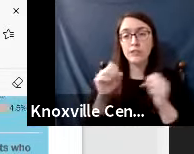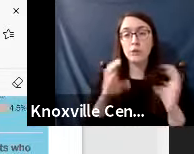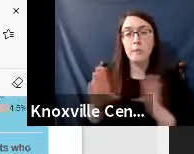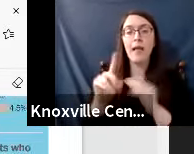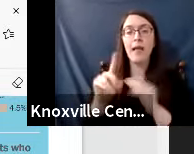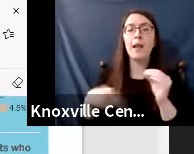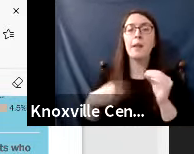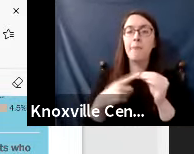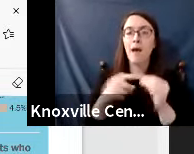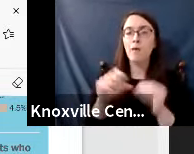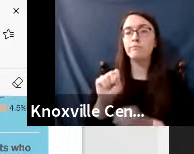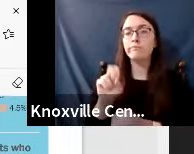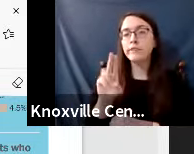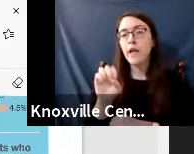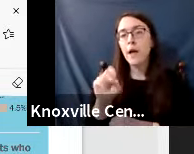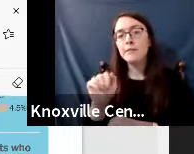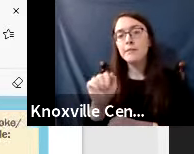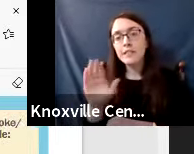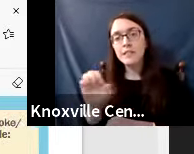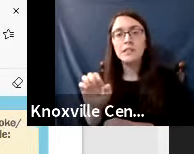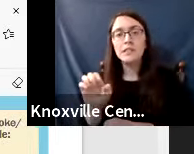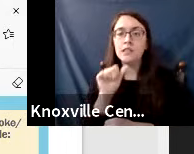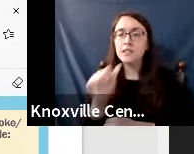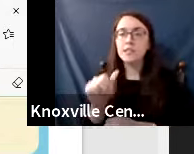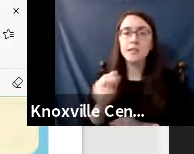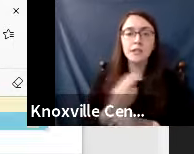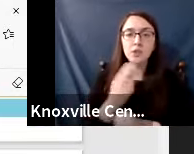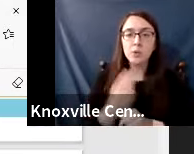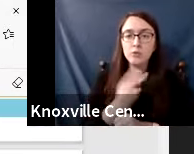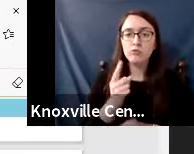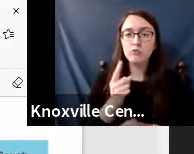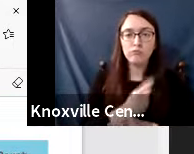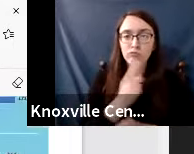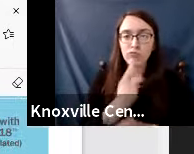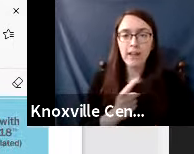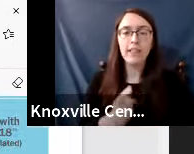misuse to help our community address substance